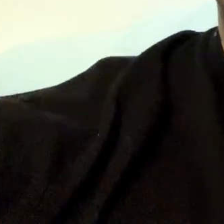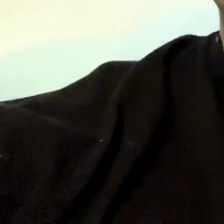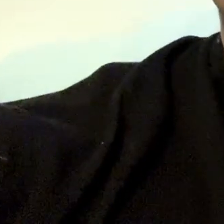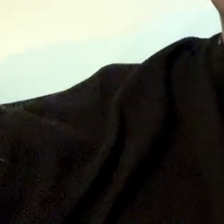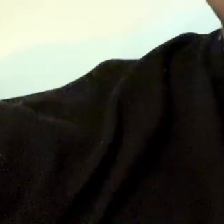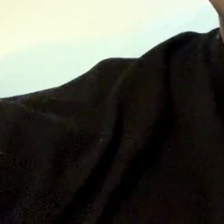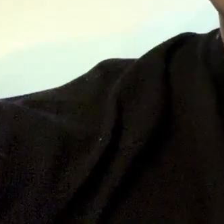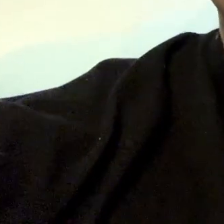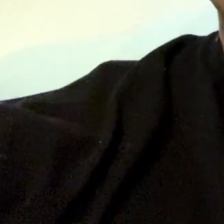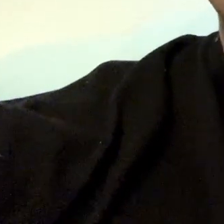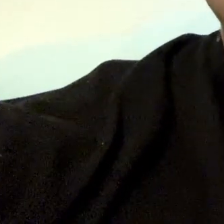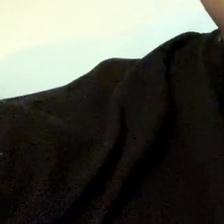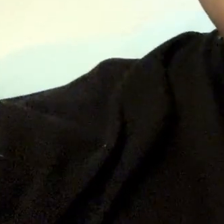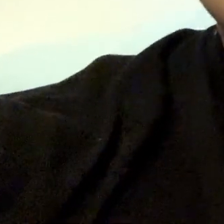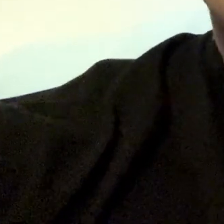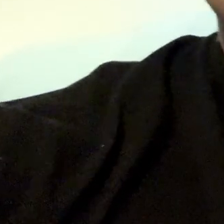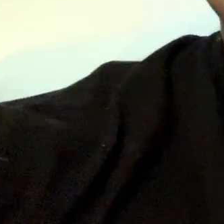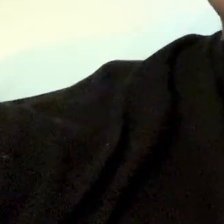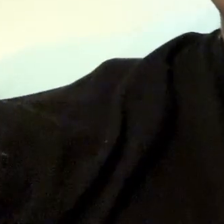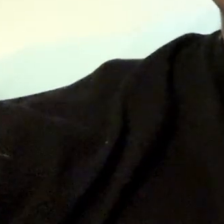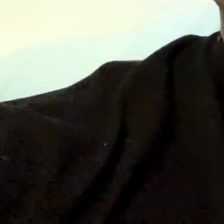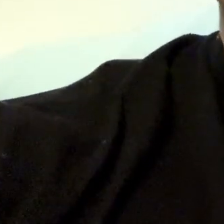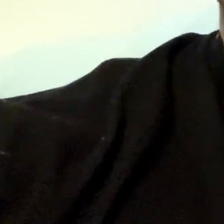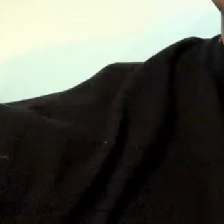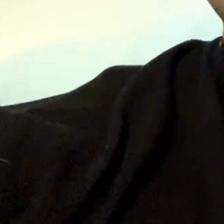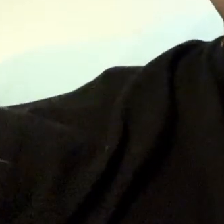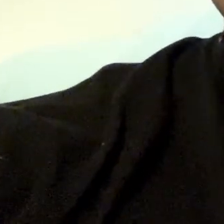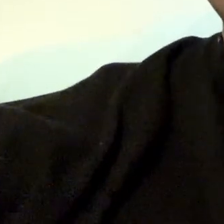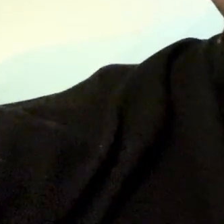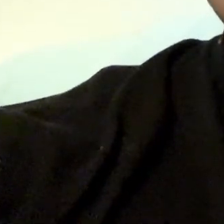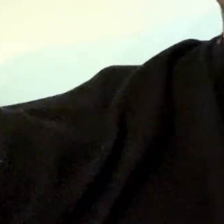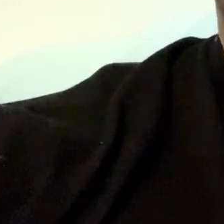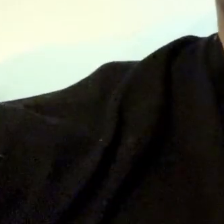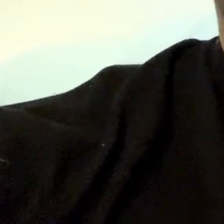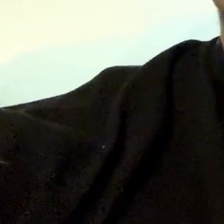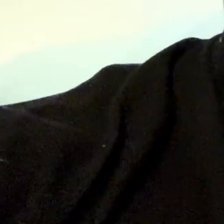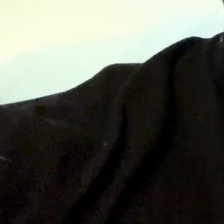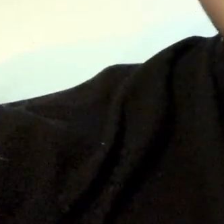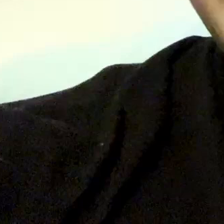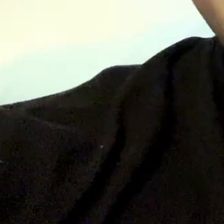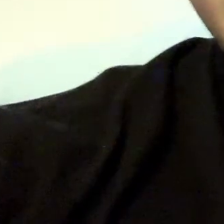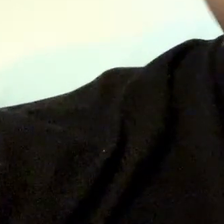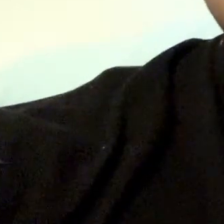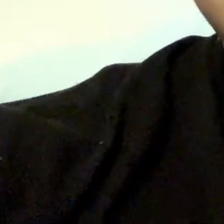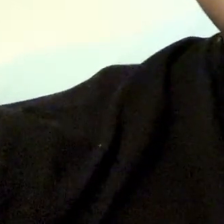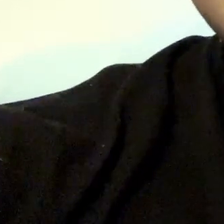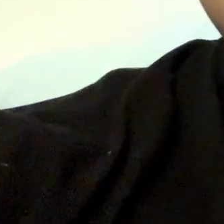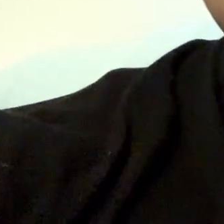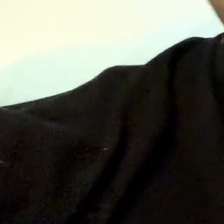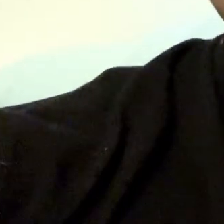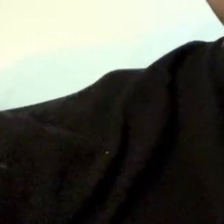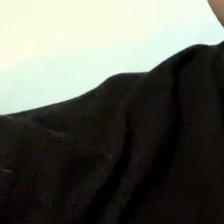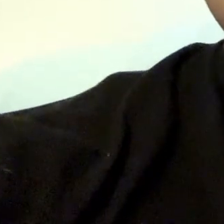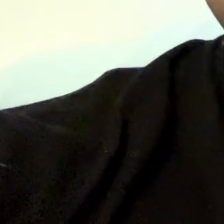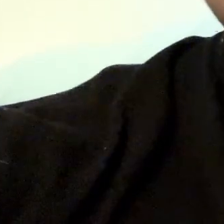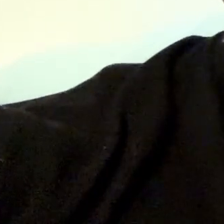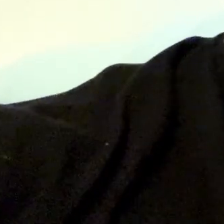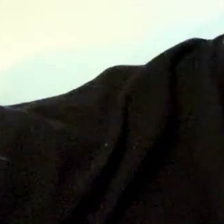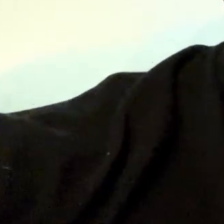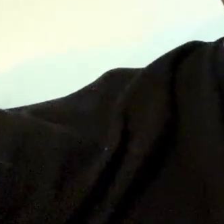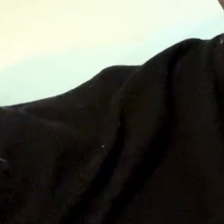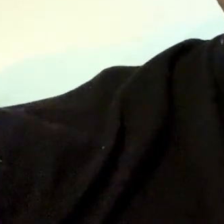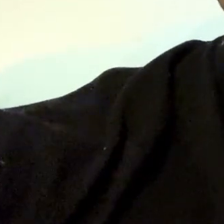all he had us all as a church, WWE style, like celebrate each person who's coming up on